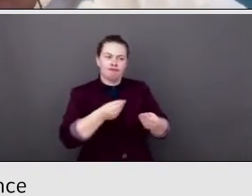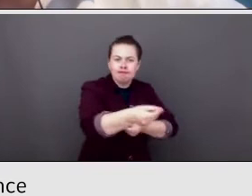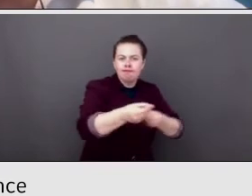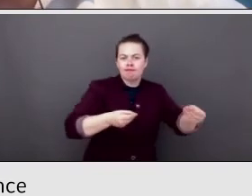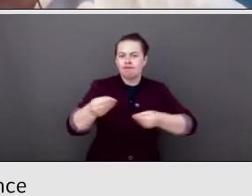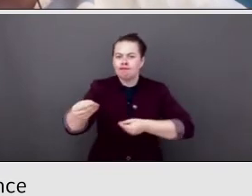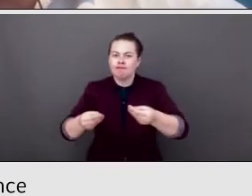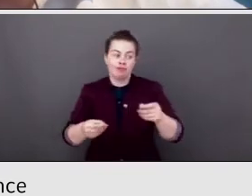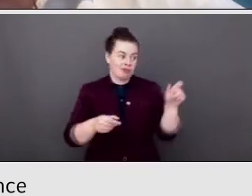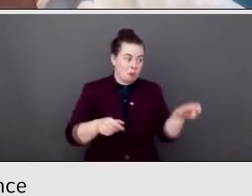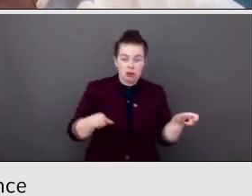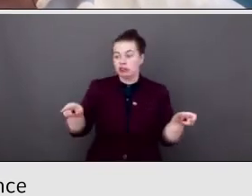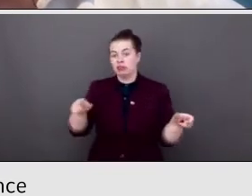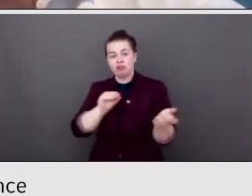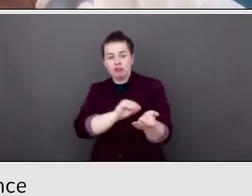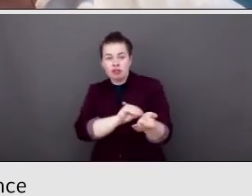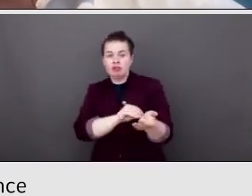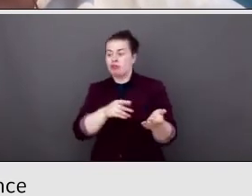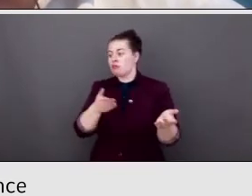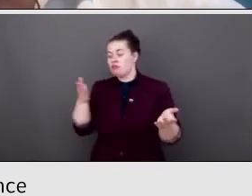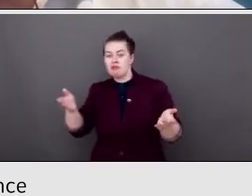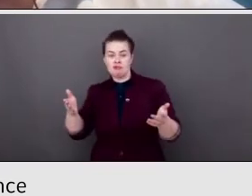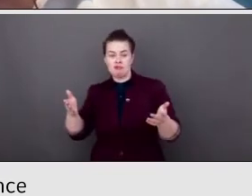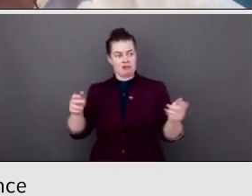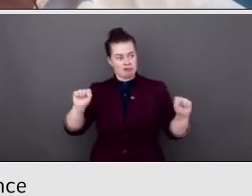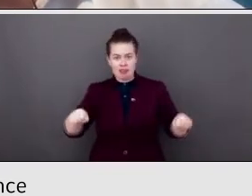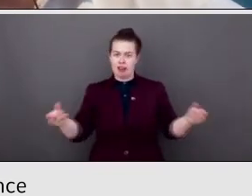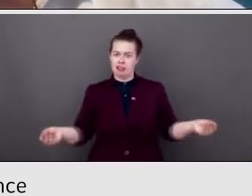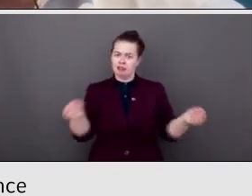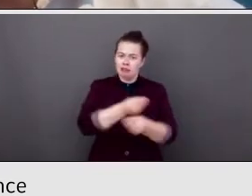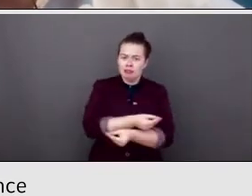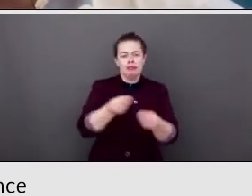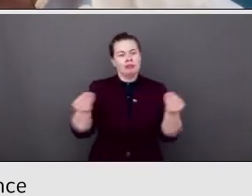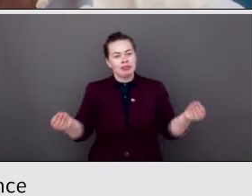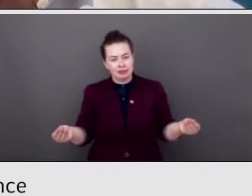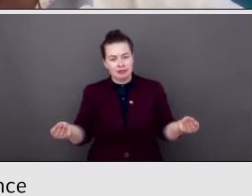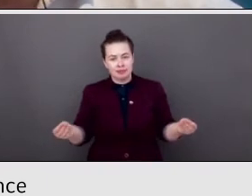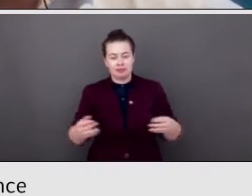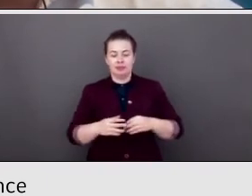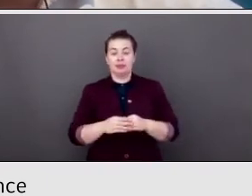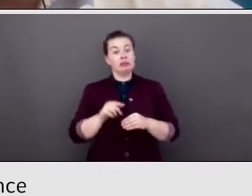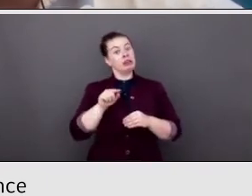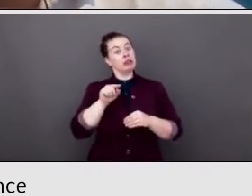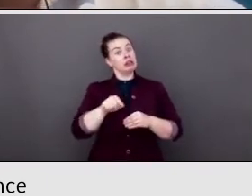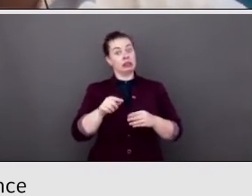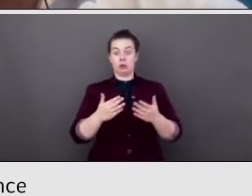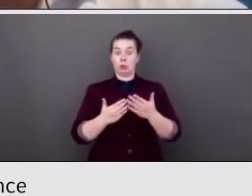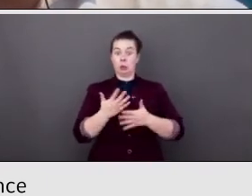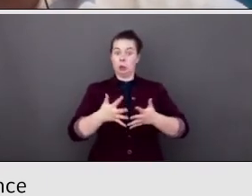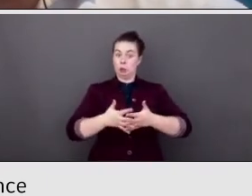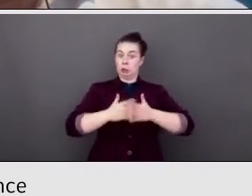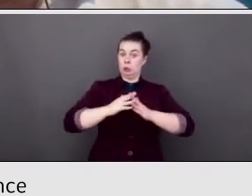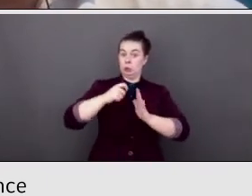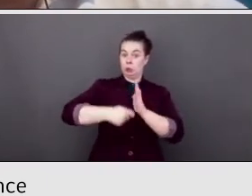is an ongoing project that will create those specifications that will be freely available to all member states.